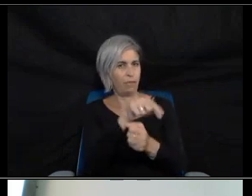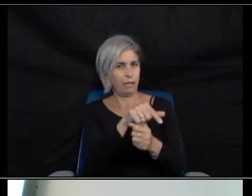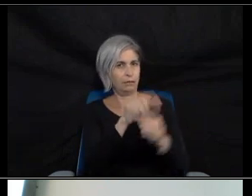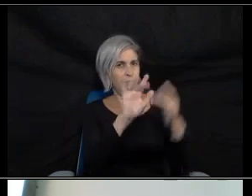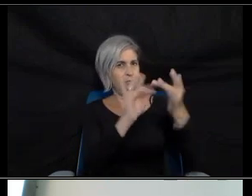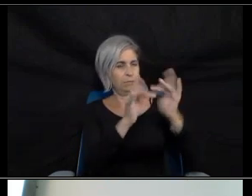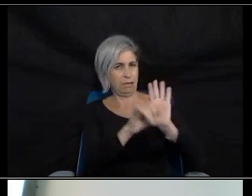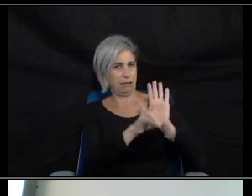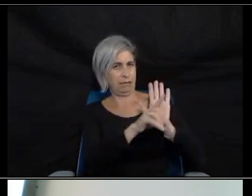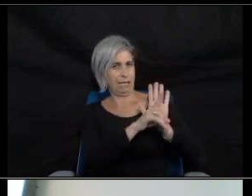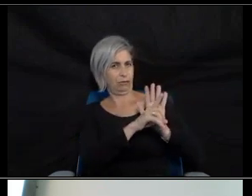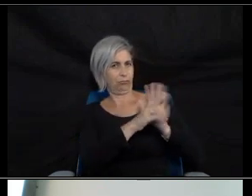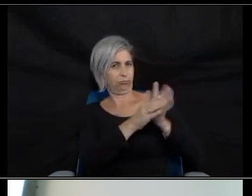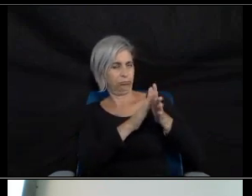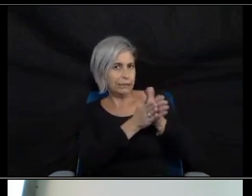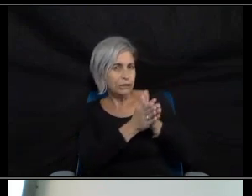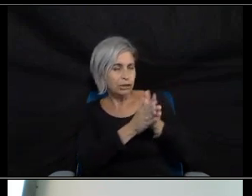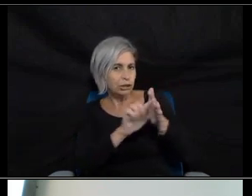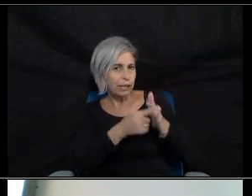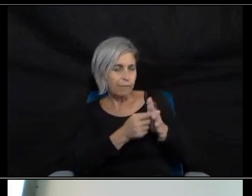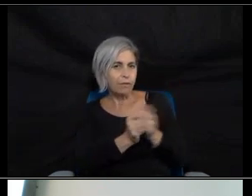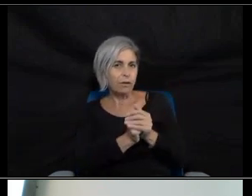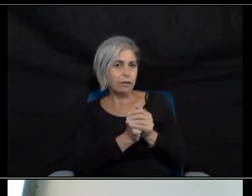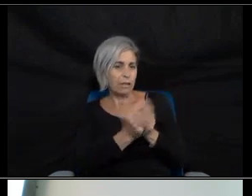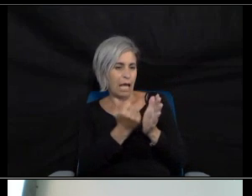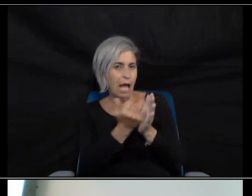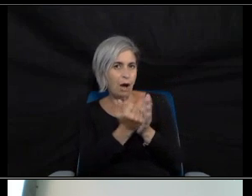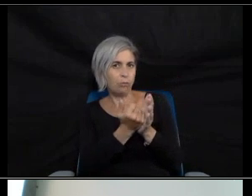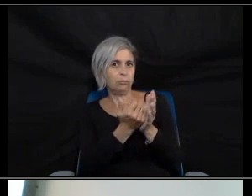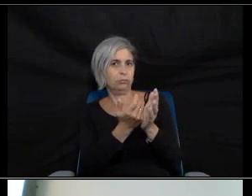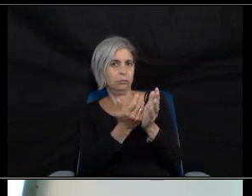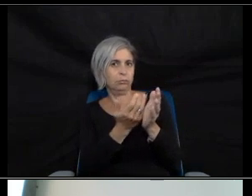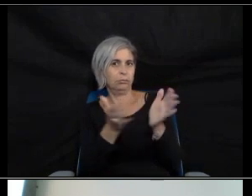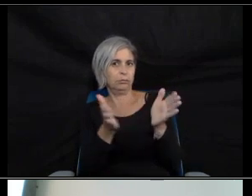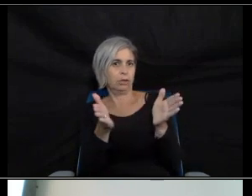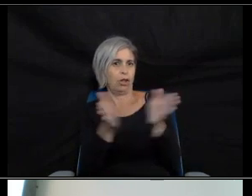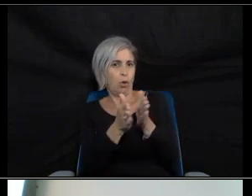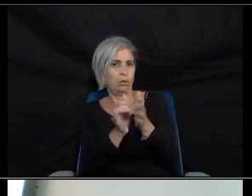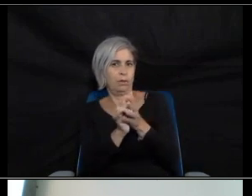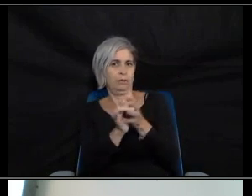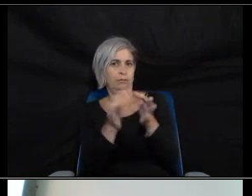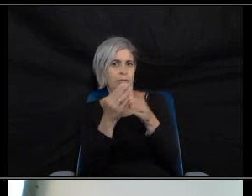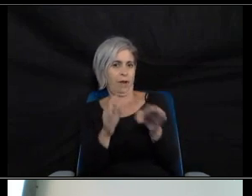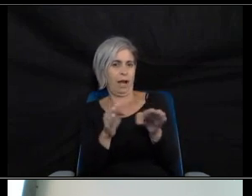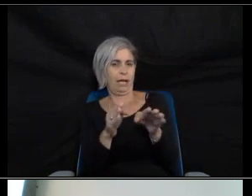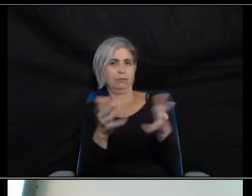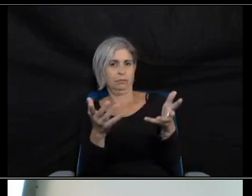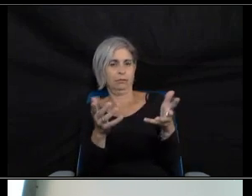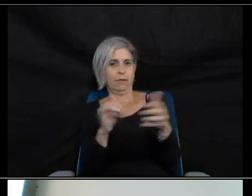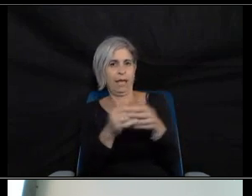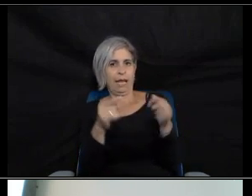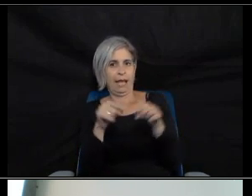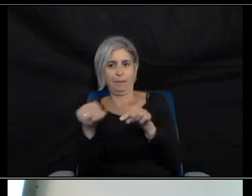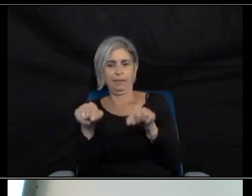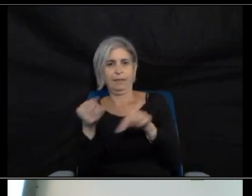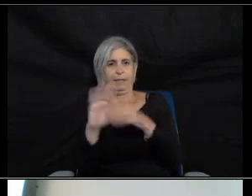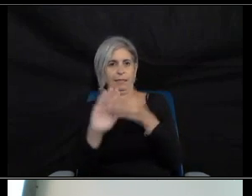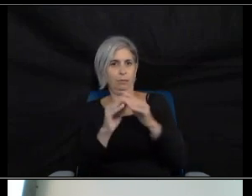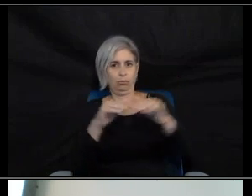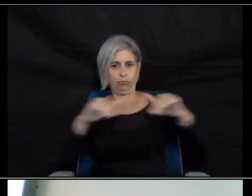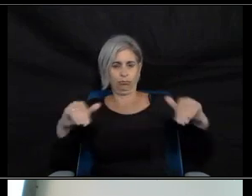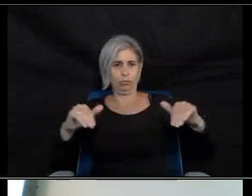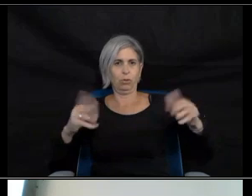digital initiative and trying to help close the digital divide, which certainly exists in our community. So